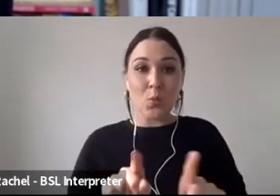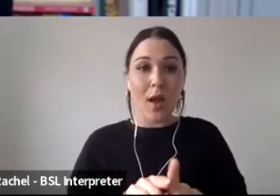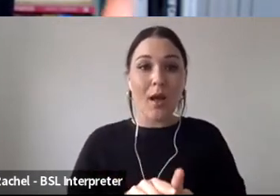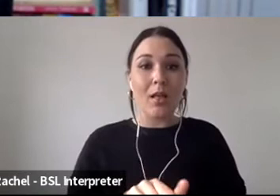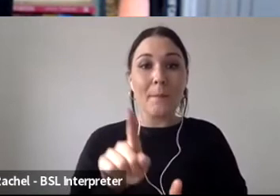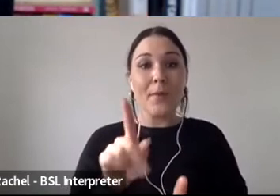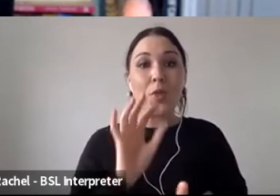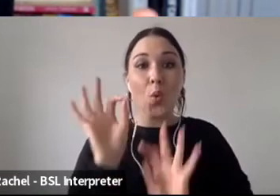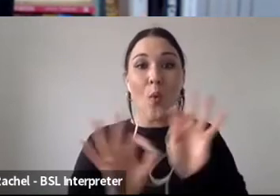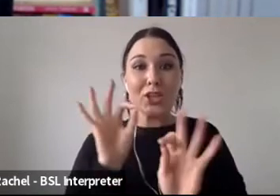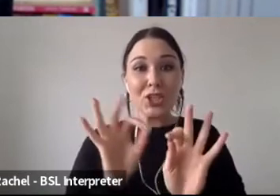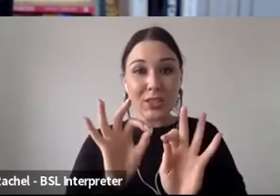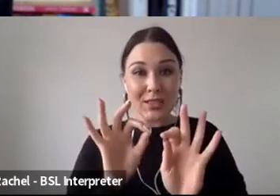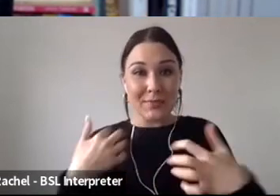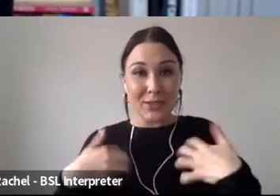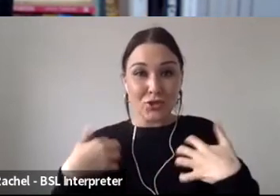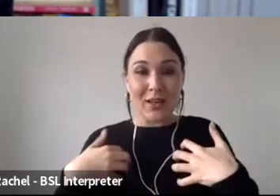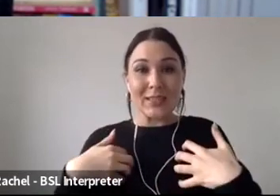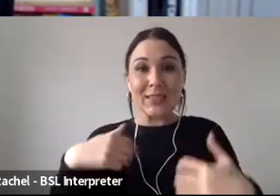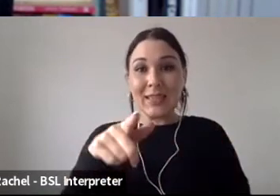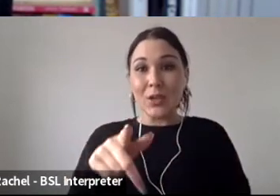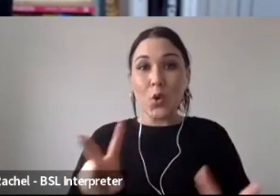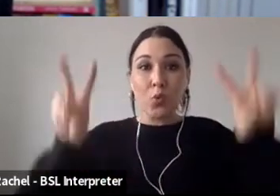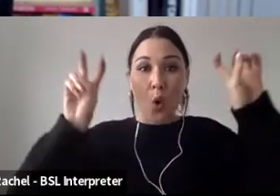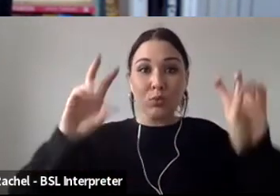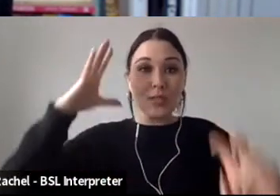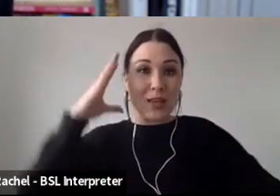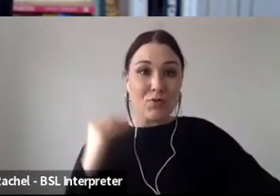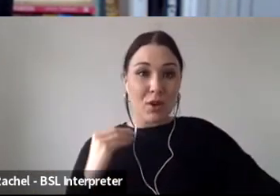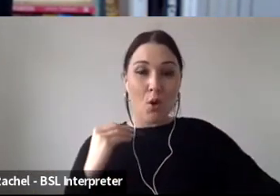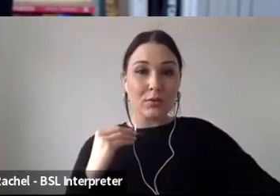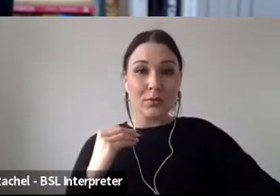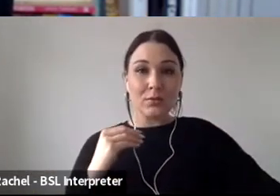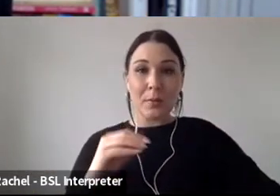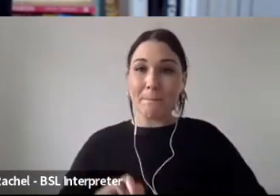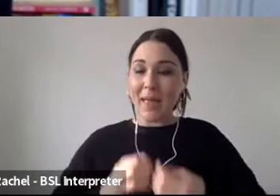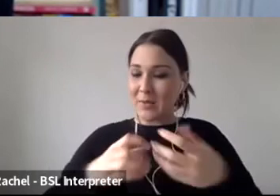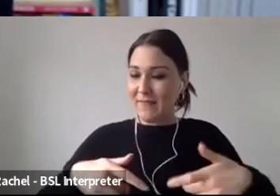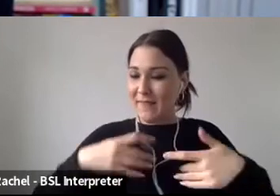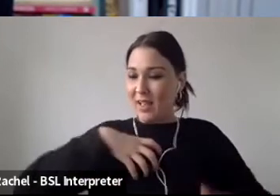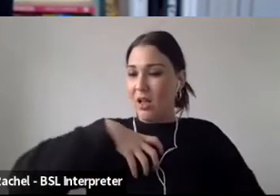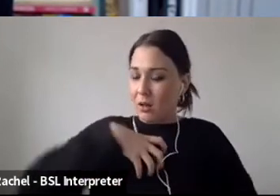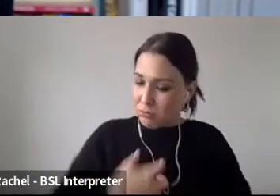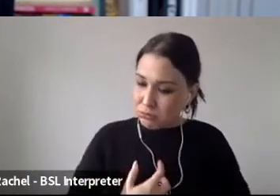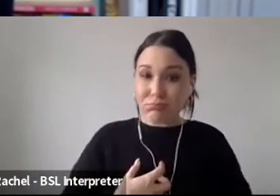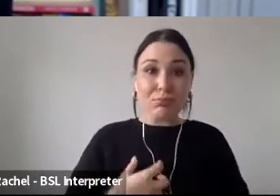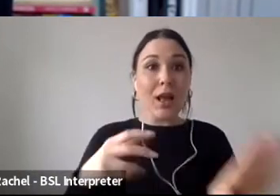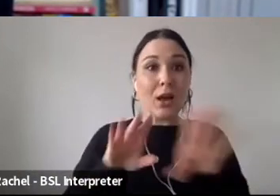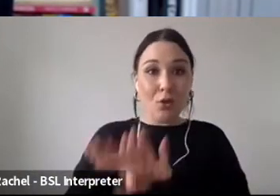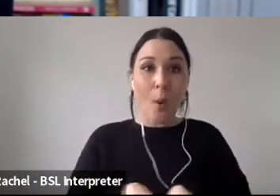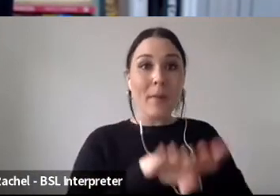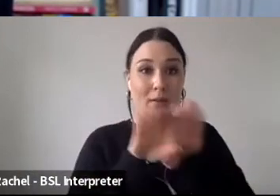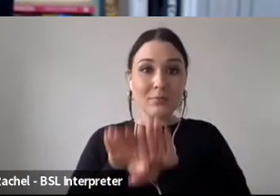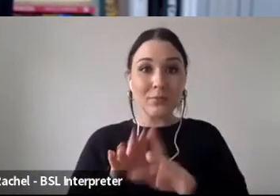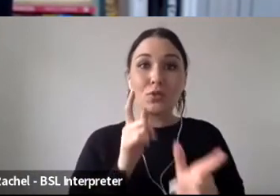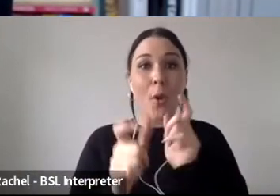was the quote, "Hearing loss makes me exhausted," and that's a common comment, and I think that's really true.